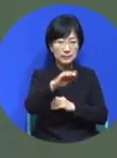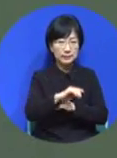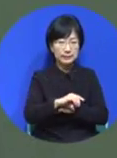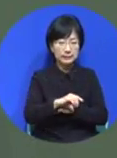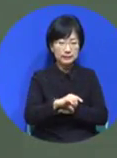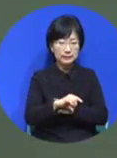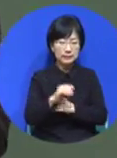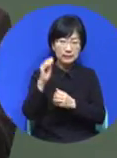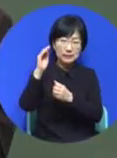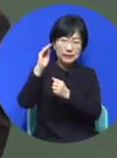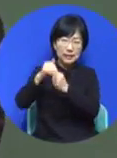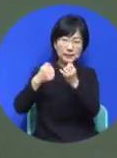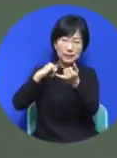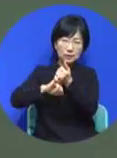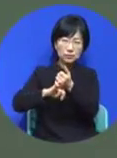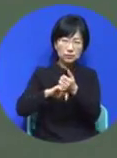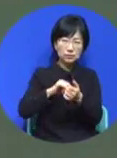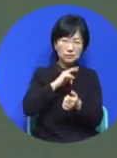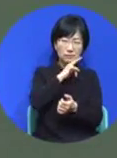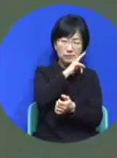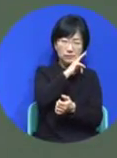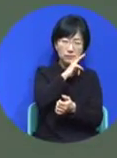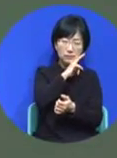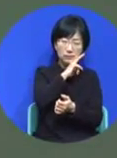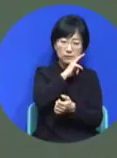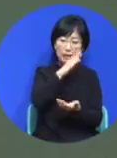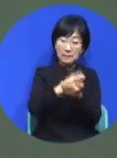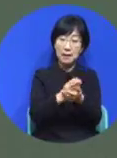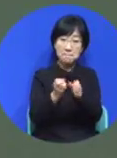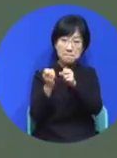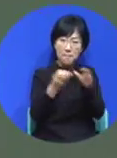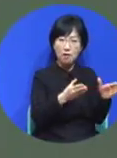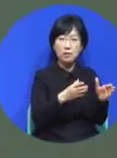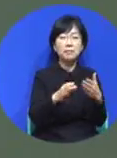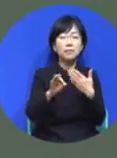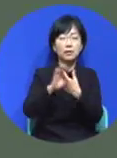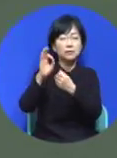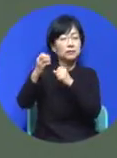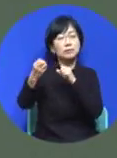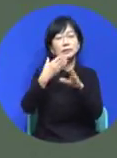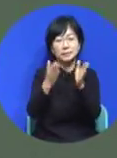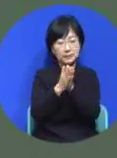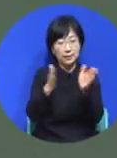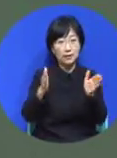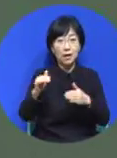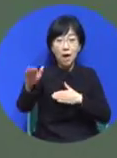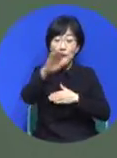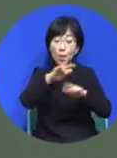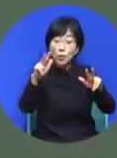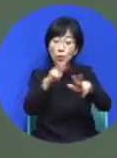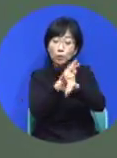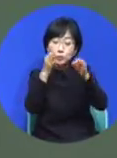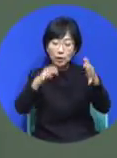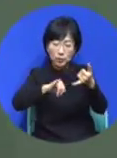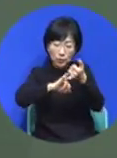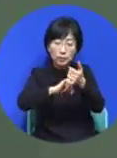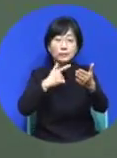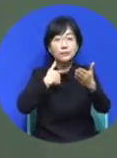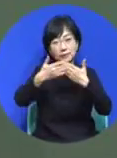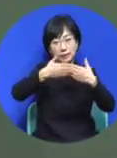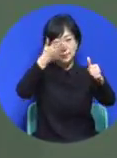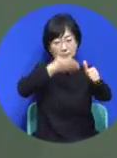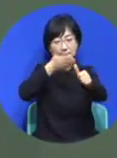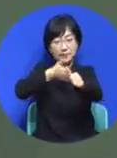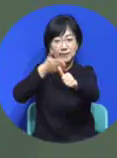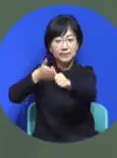will arise if you simply throw out and break down the disbelief that kind of creeps into your heart when you do work or when you're at church. May you experience